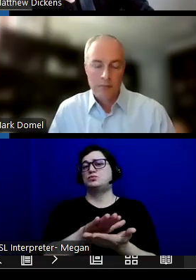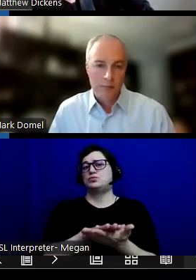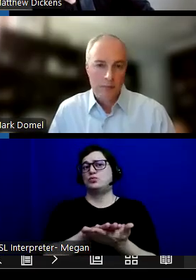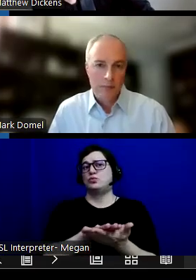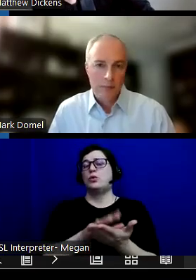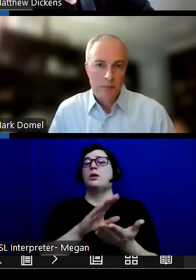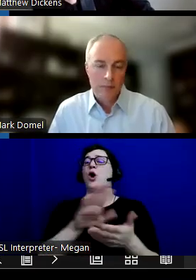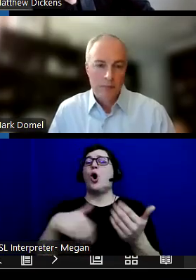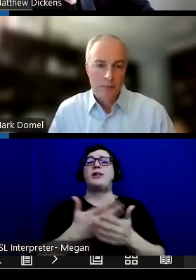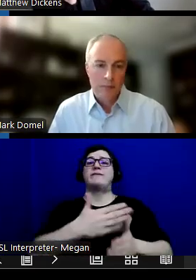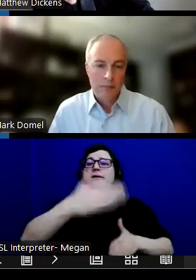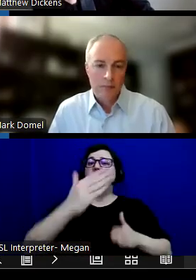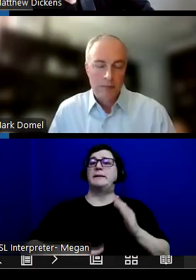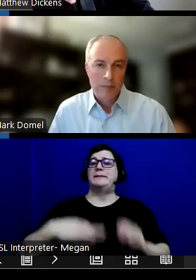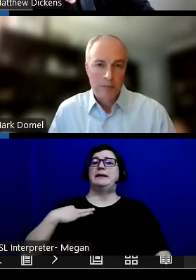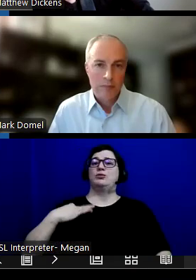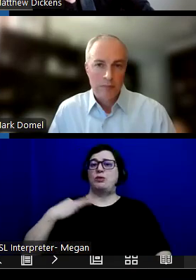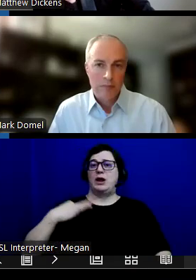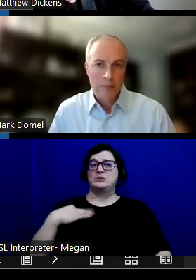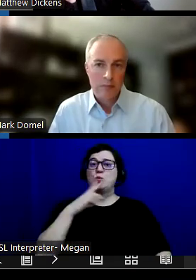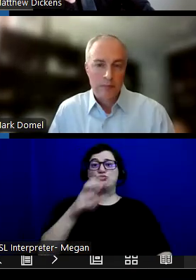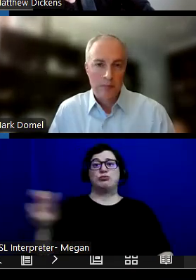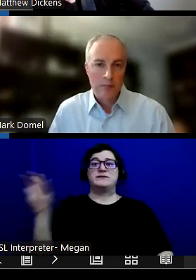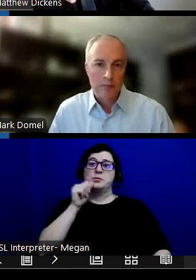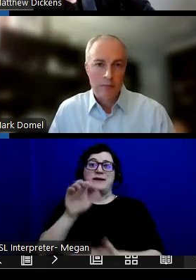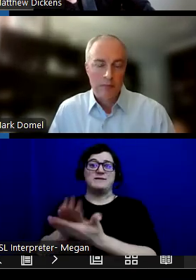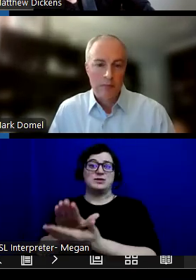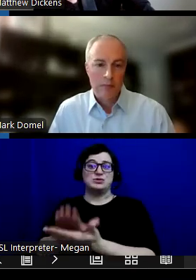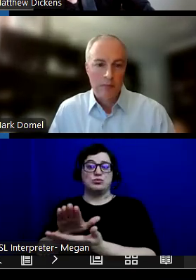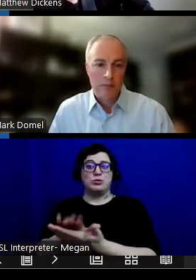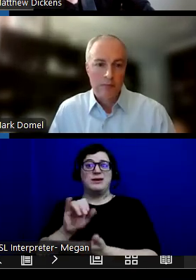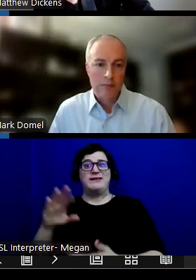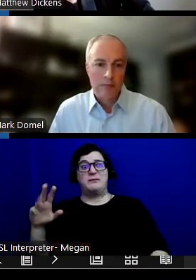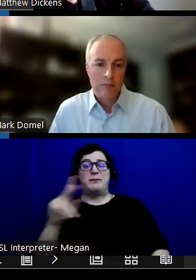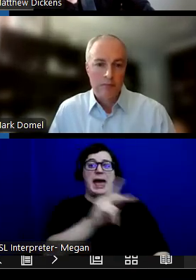be transferred to private schools and vice versa if returning back to public schooling?